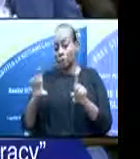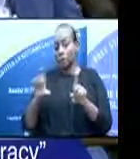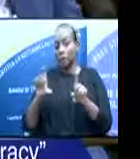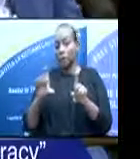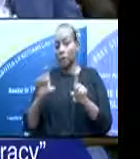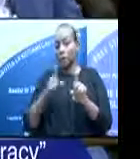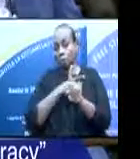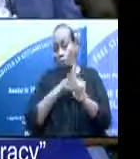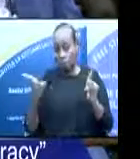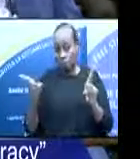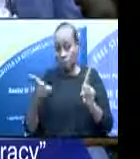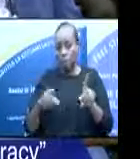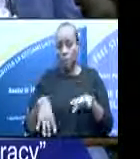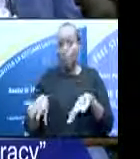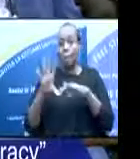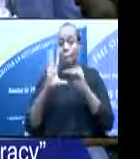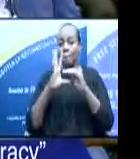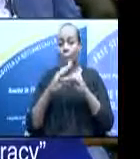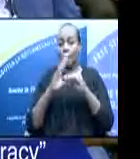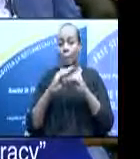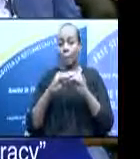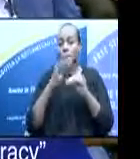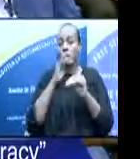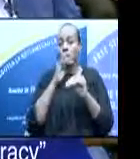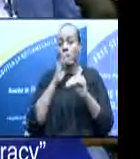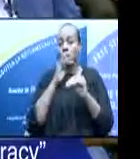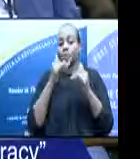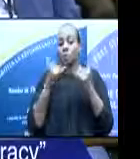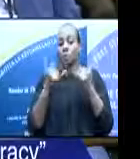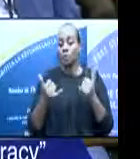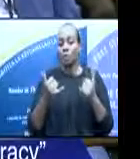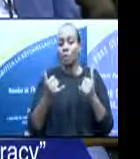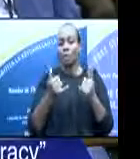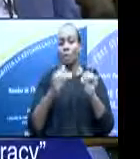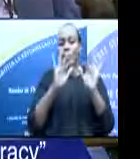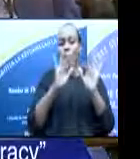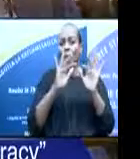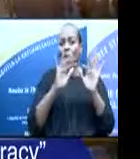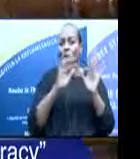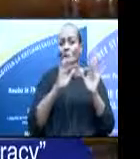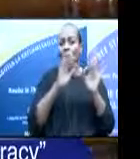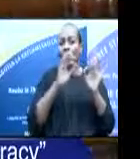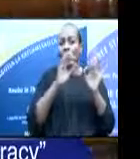8.2.3. Honorable members, there is no consequences management, hence